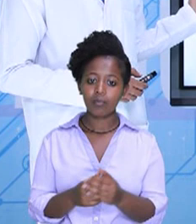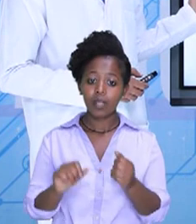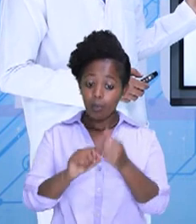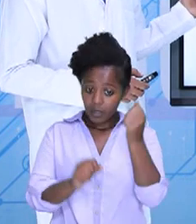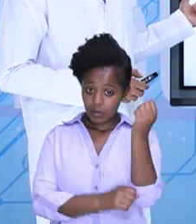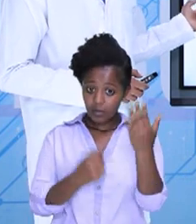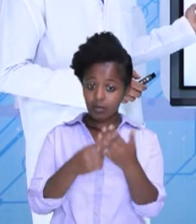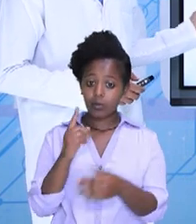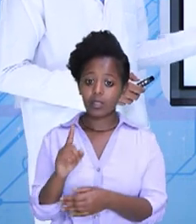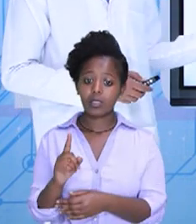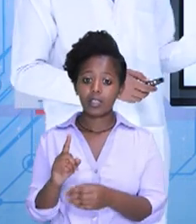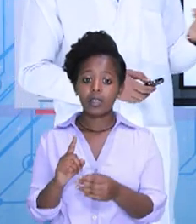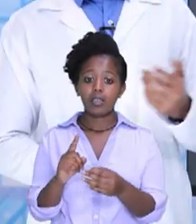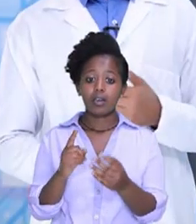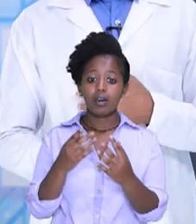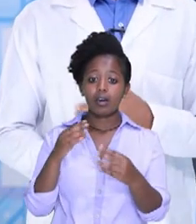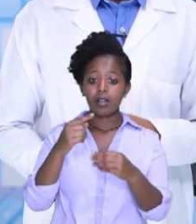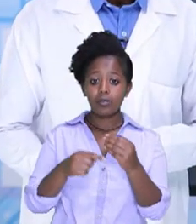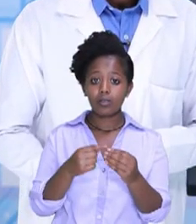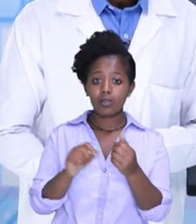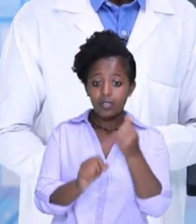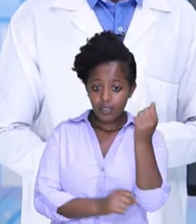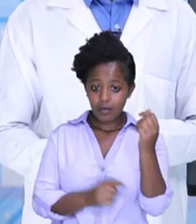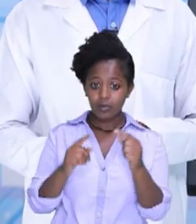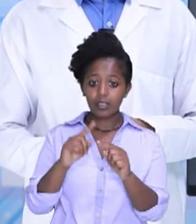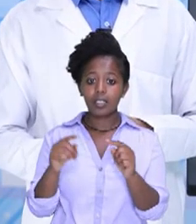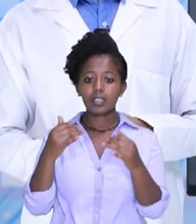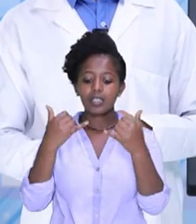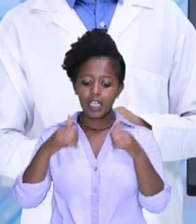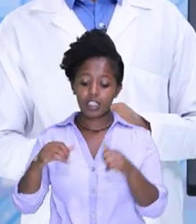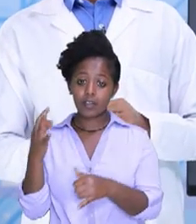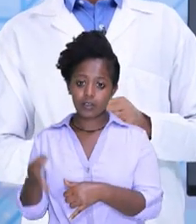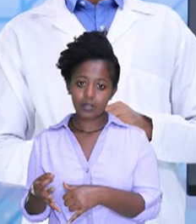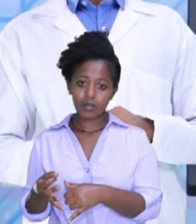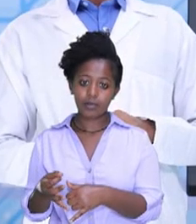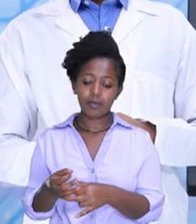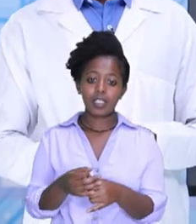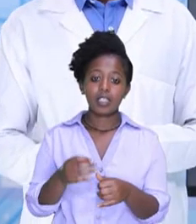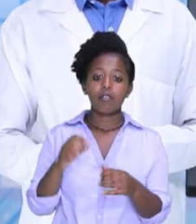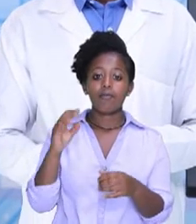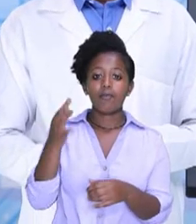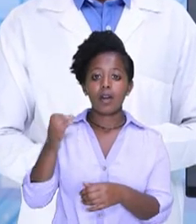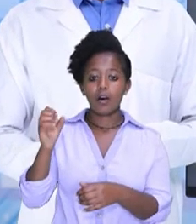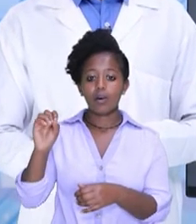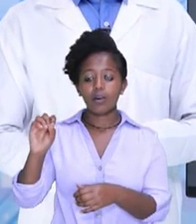Based on this one, according to the latest classification of soil made by